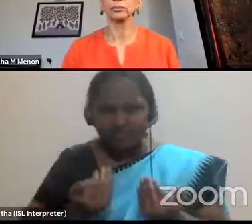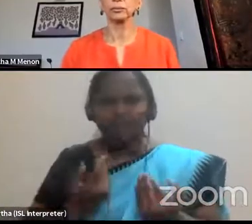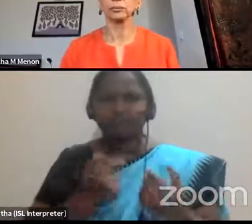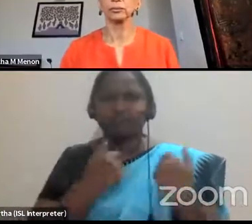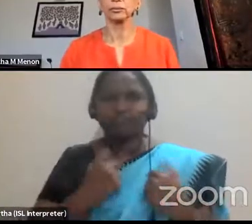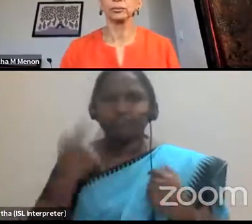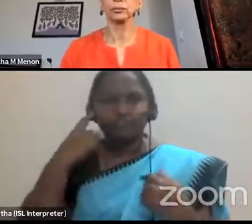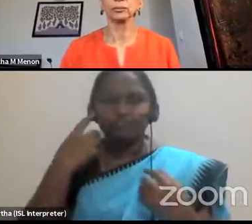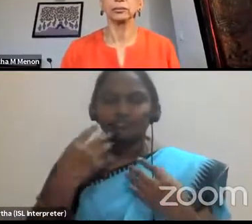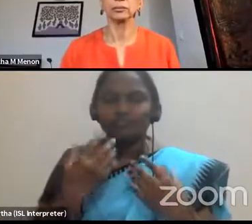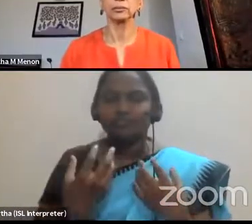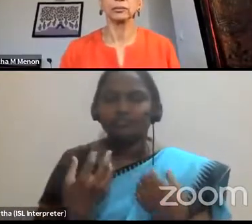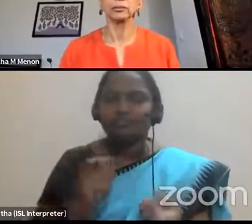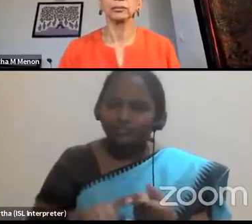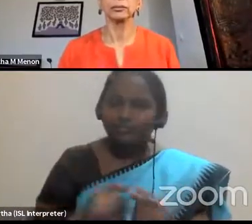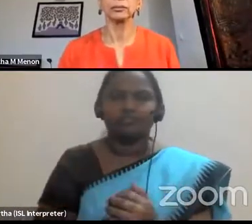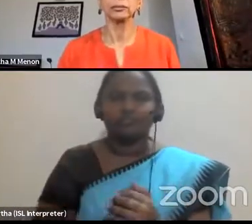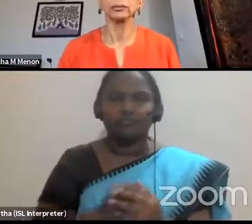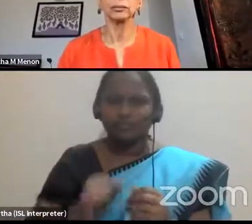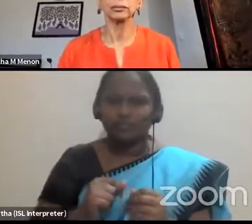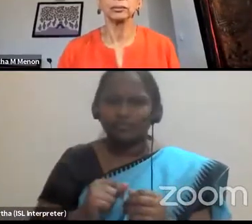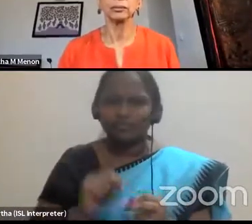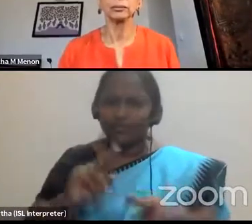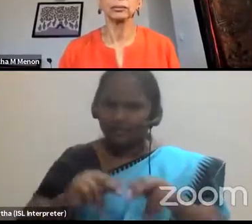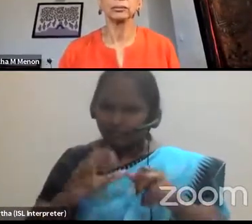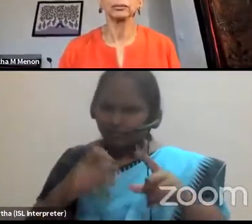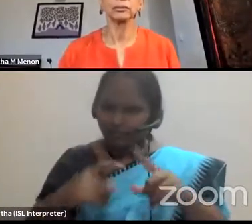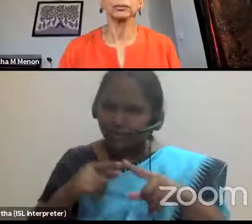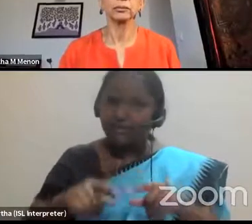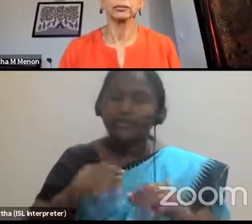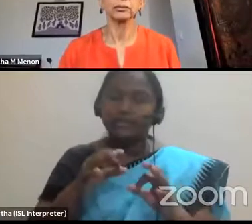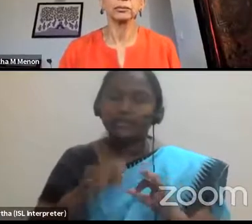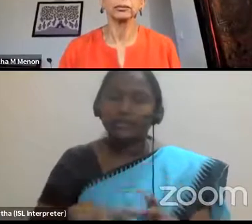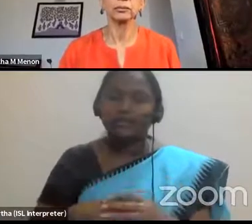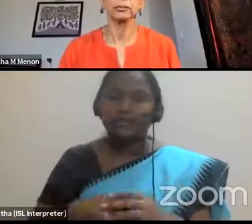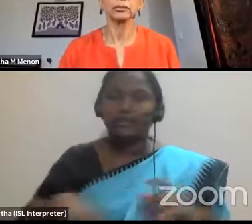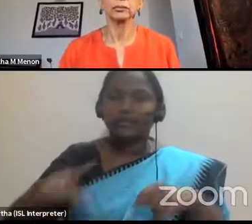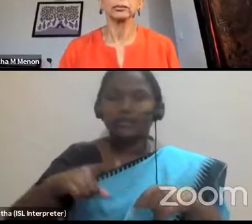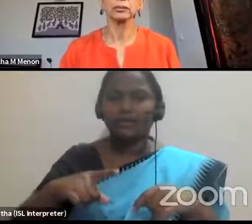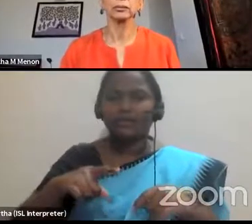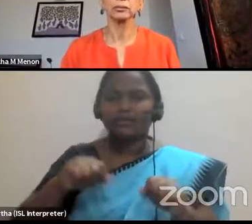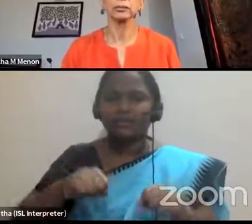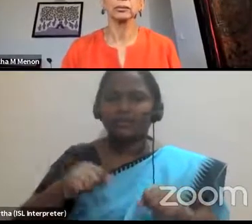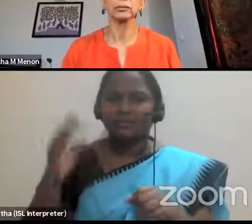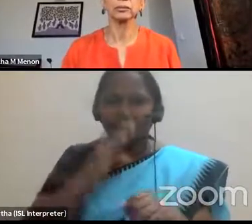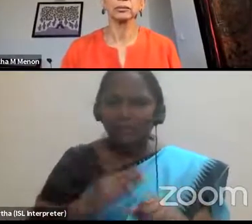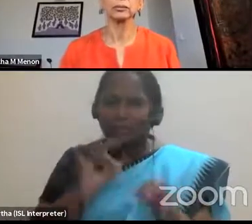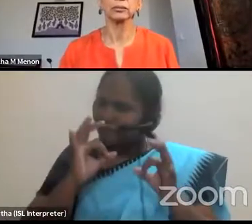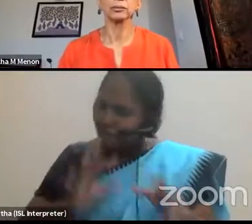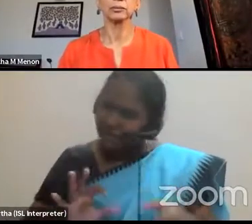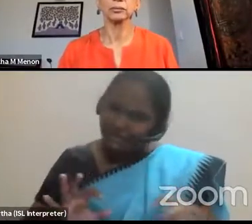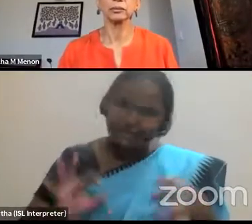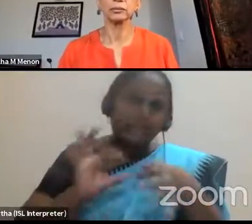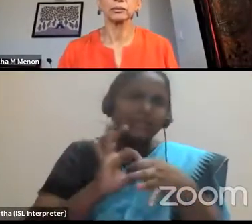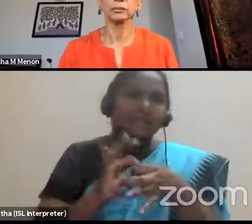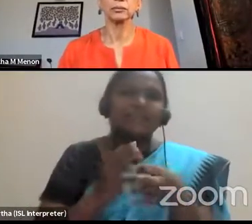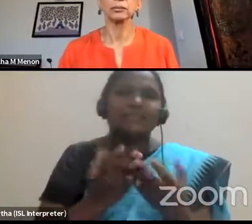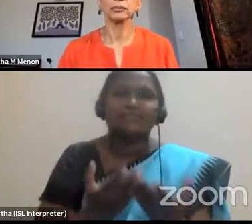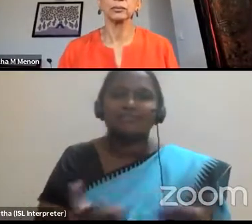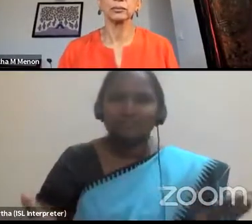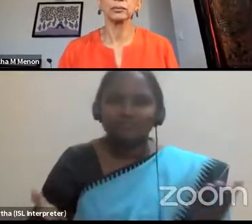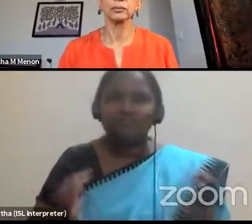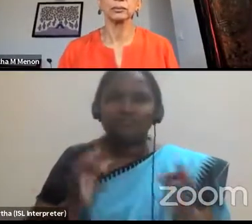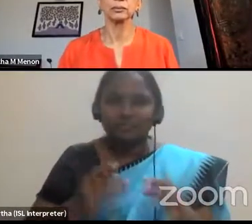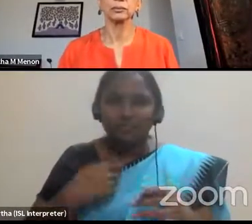consumed. The fact is that it can never really match the real thing. So, and I